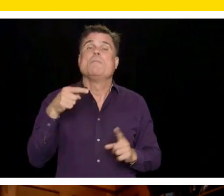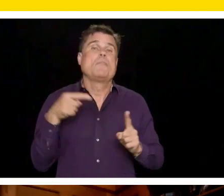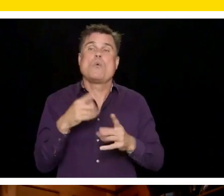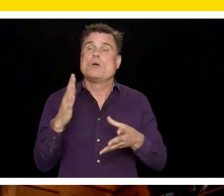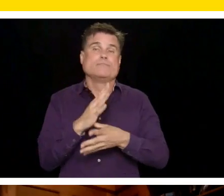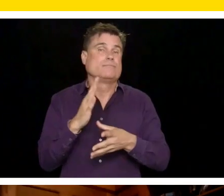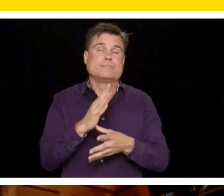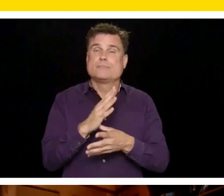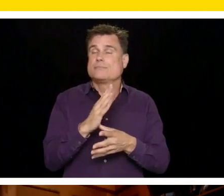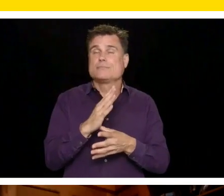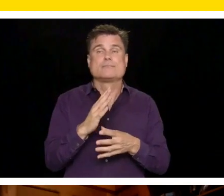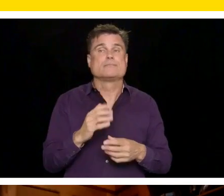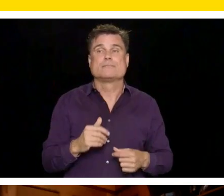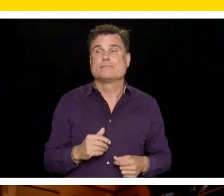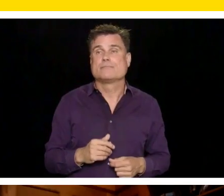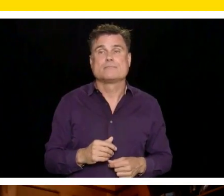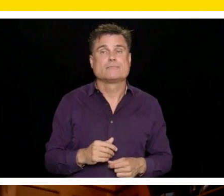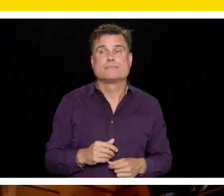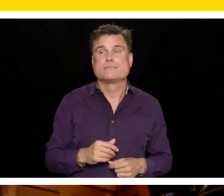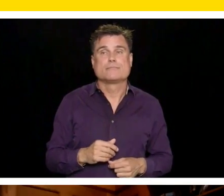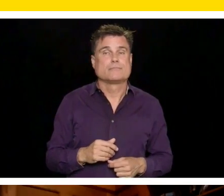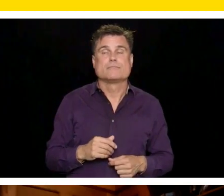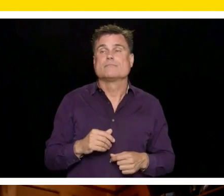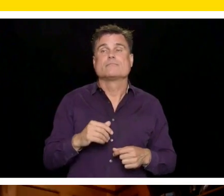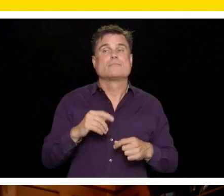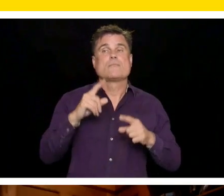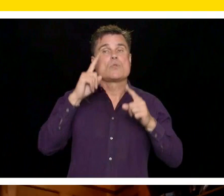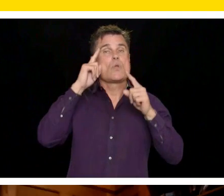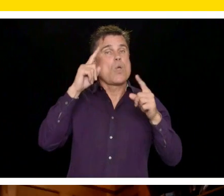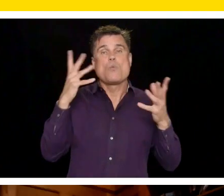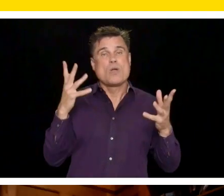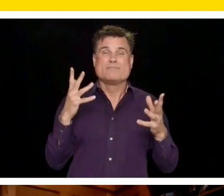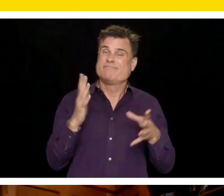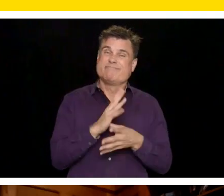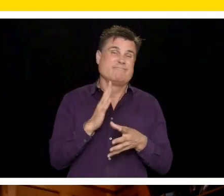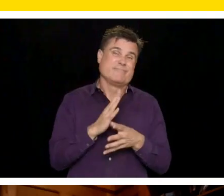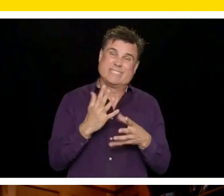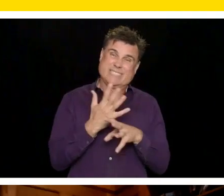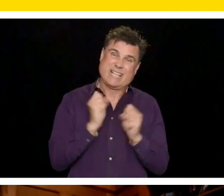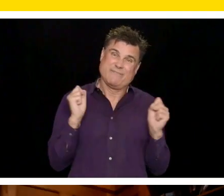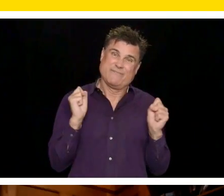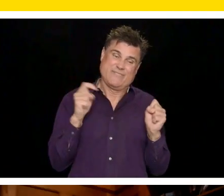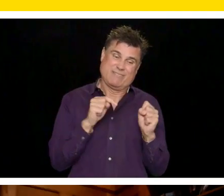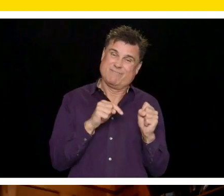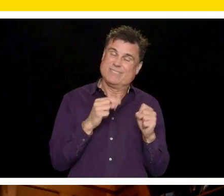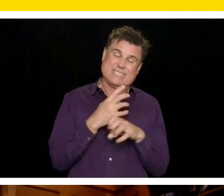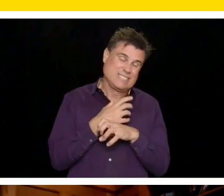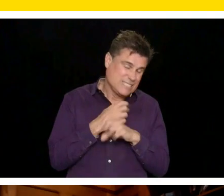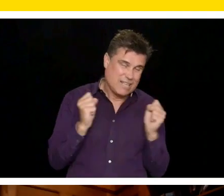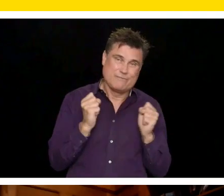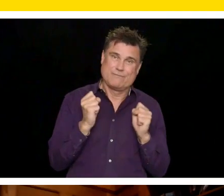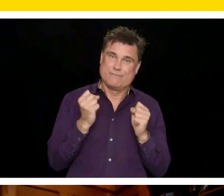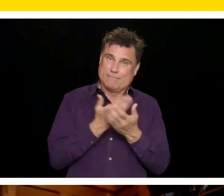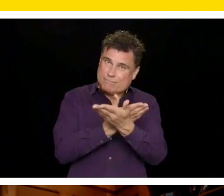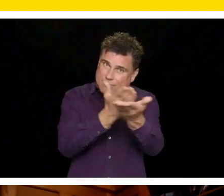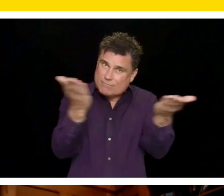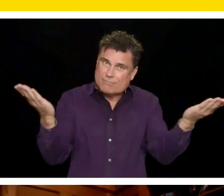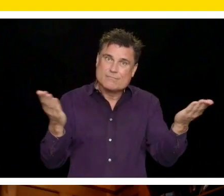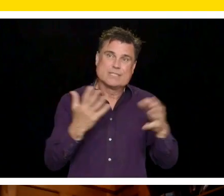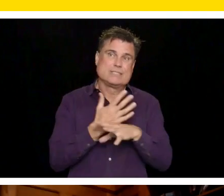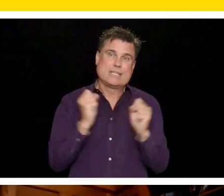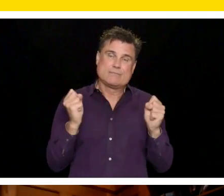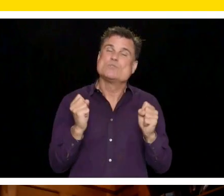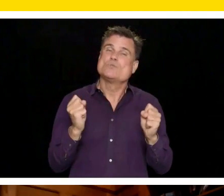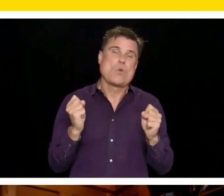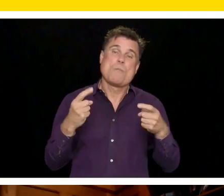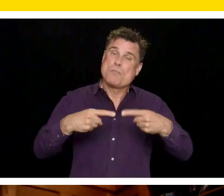British Columbians safe and that we're reducing the spread of COVID-19 in our jurisdiction. And with what's happening in the States,